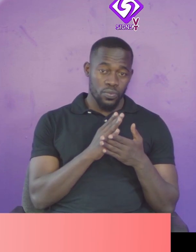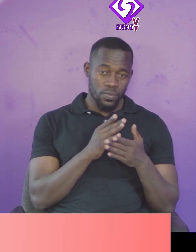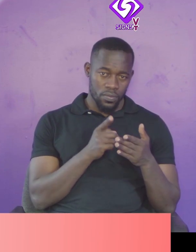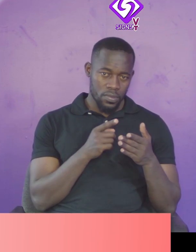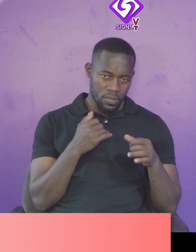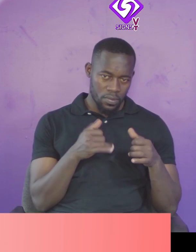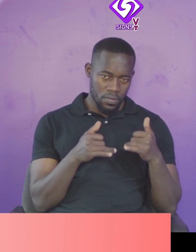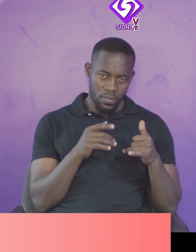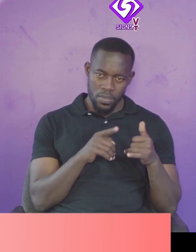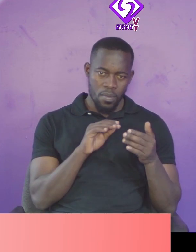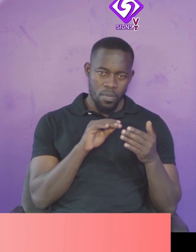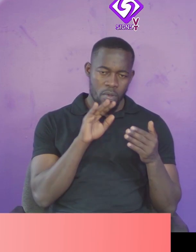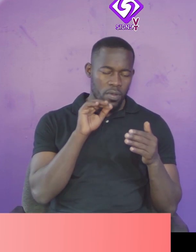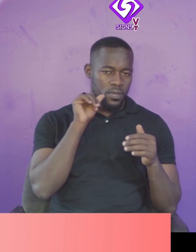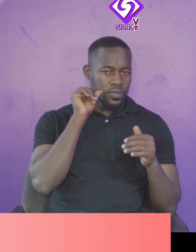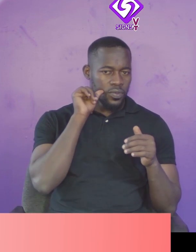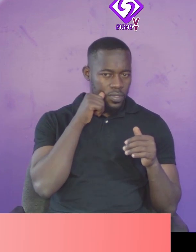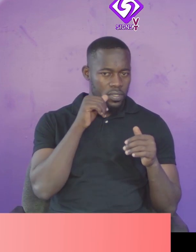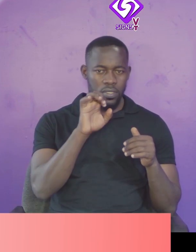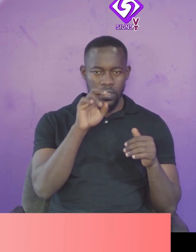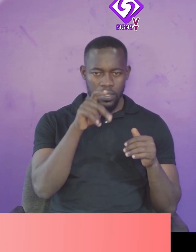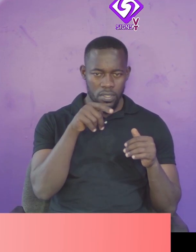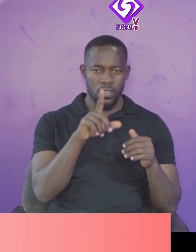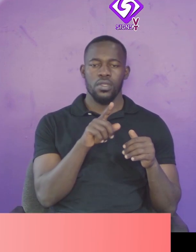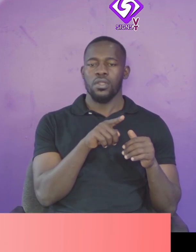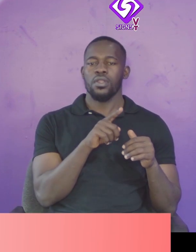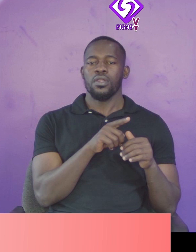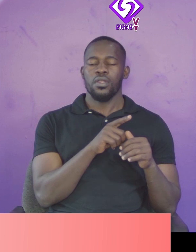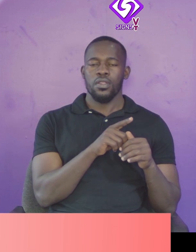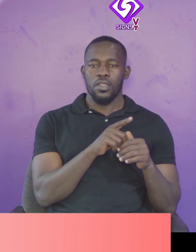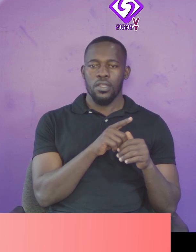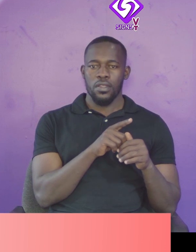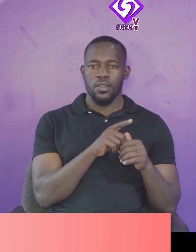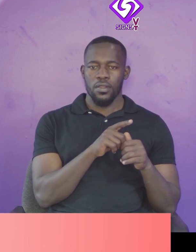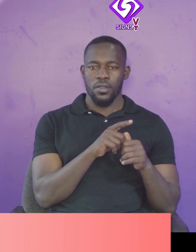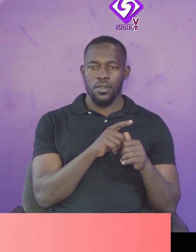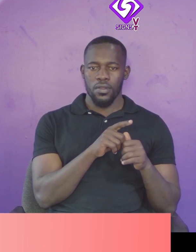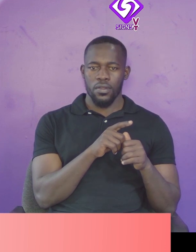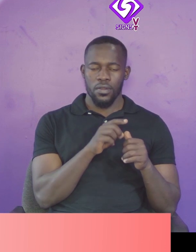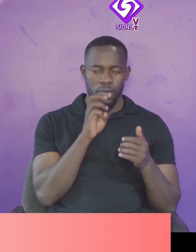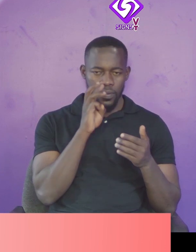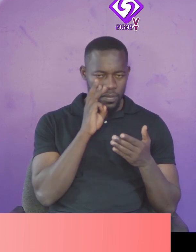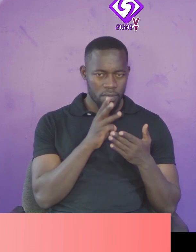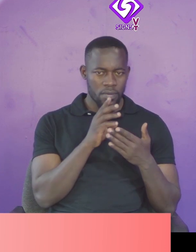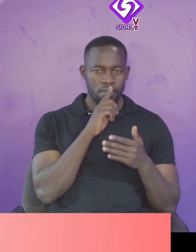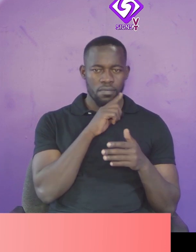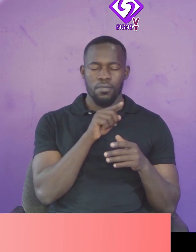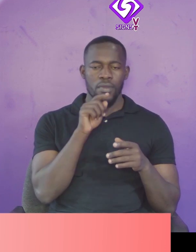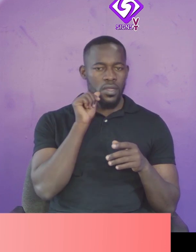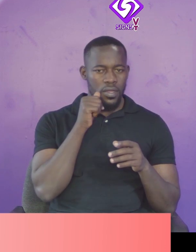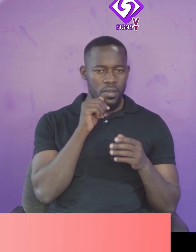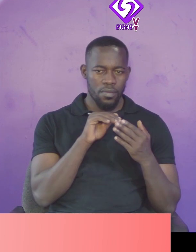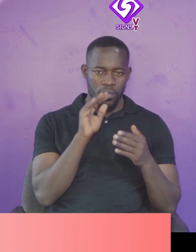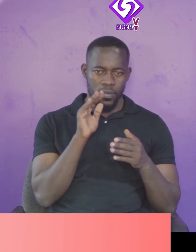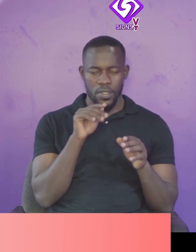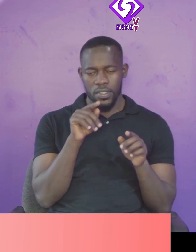the most interesting English Premier League match we've witnessed so far. And it